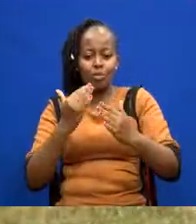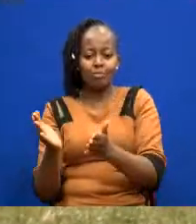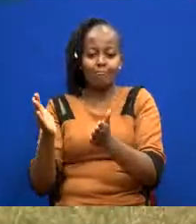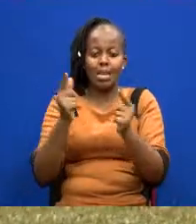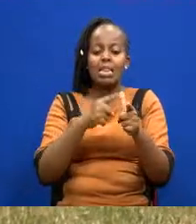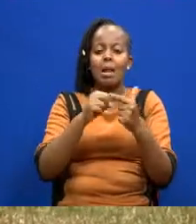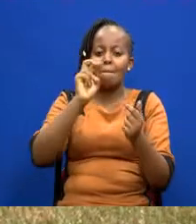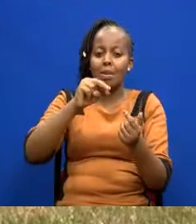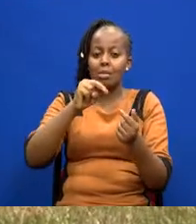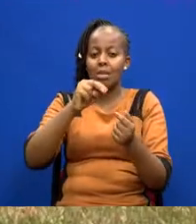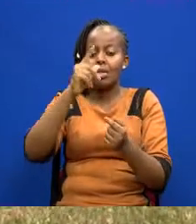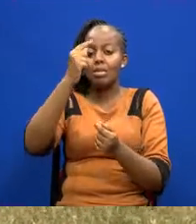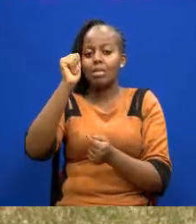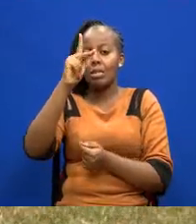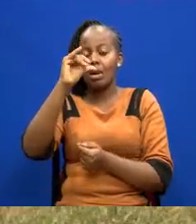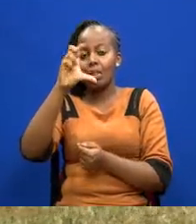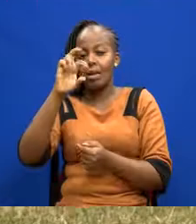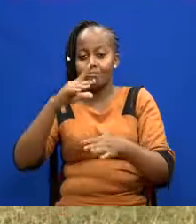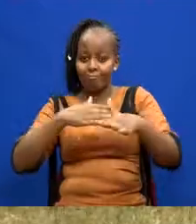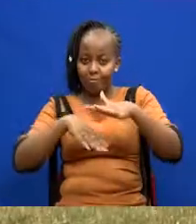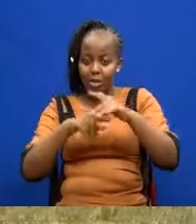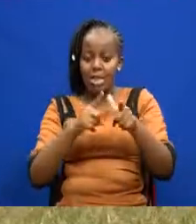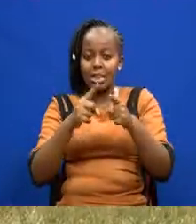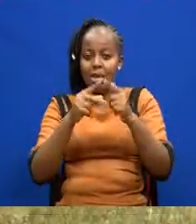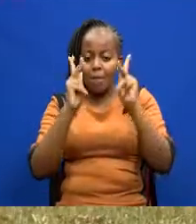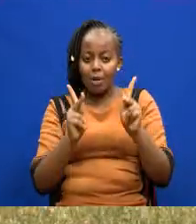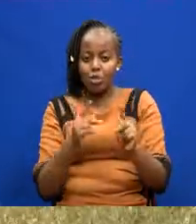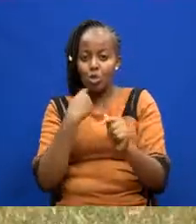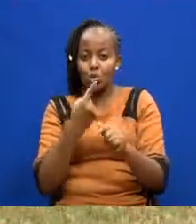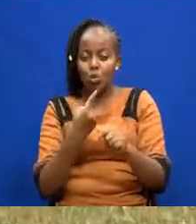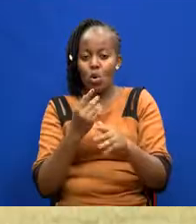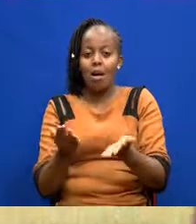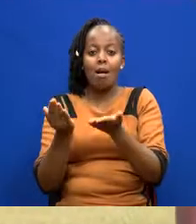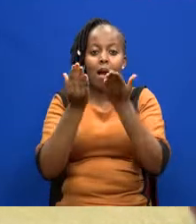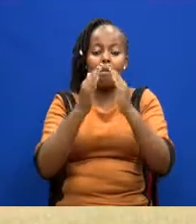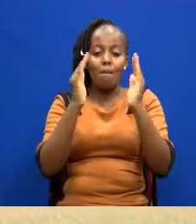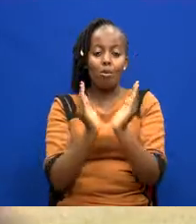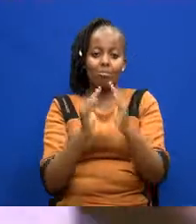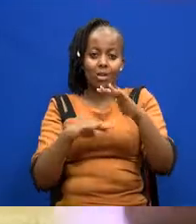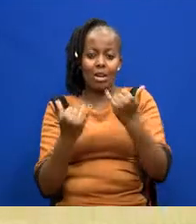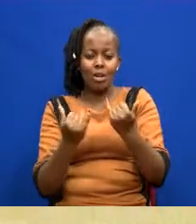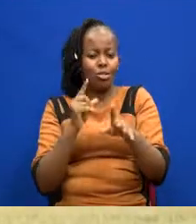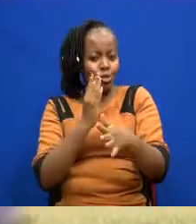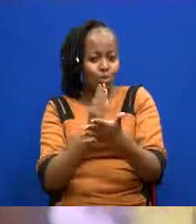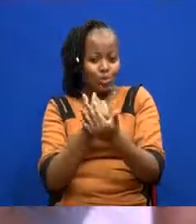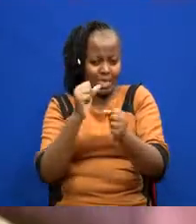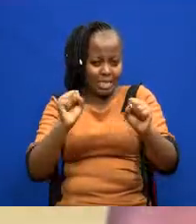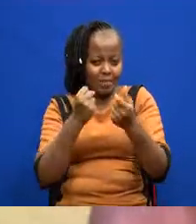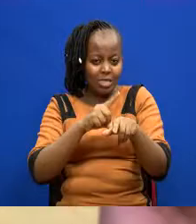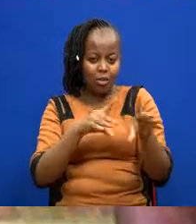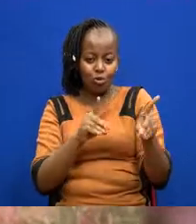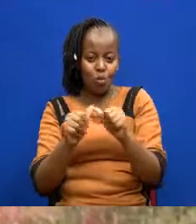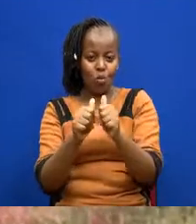of course, we're enjoying this. You will realize that after all, tackling is safe when you do it